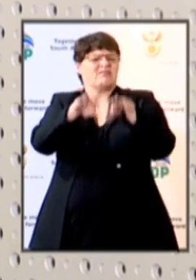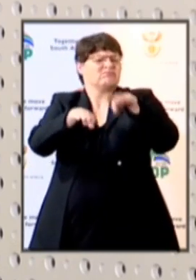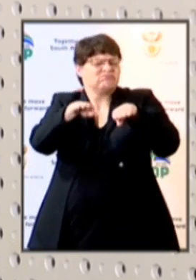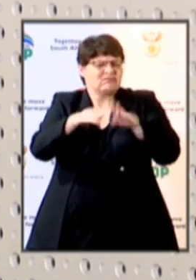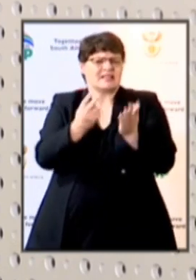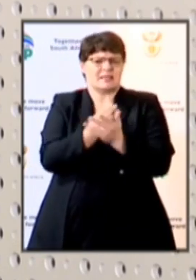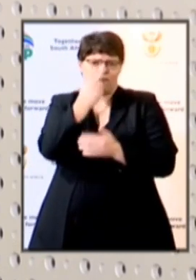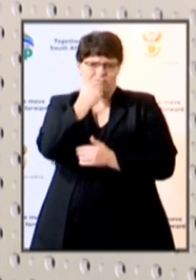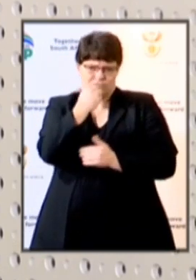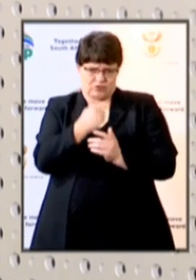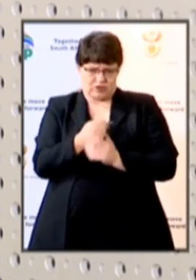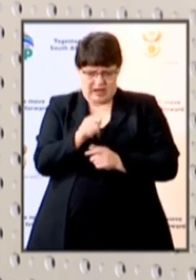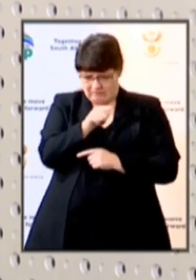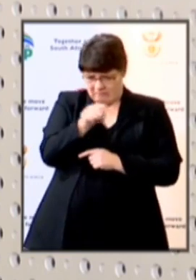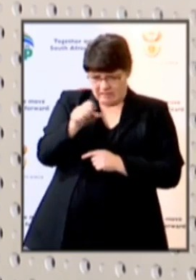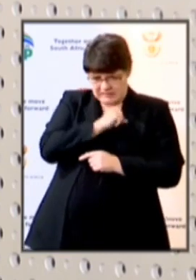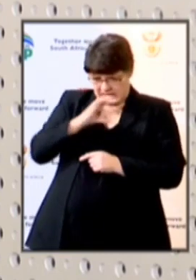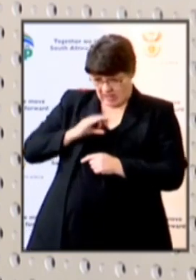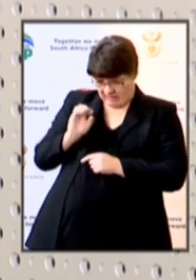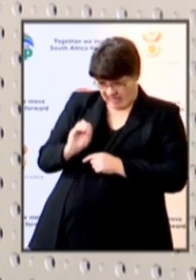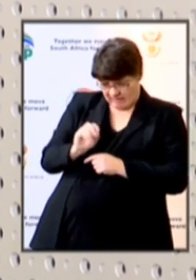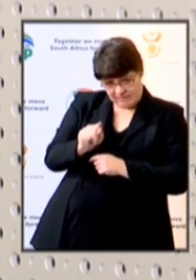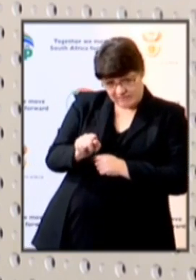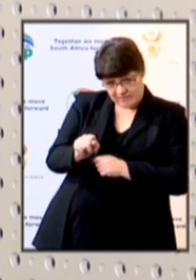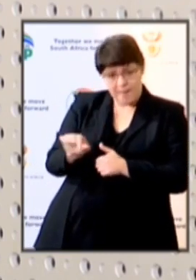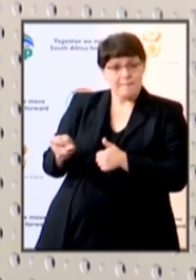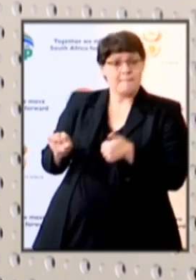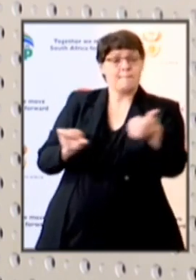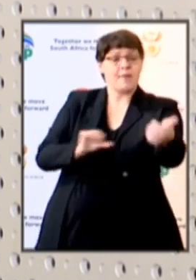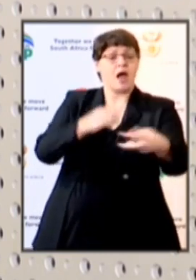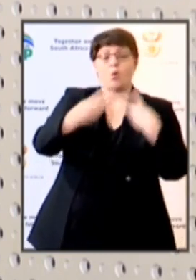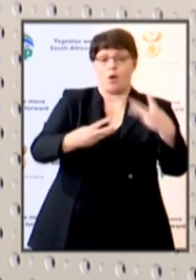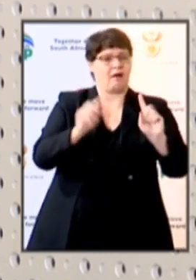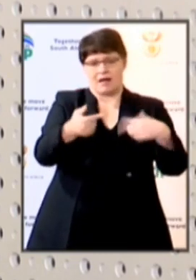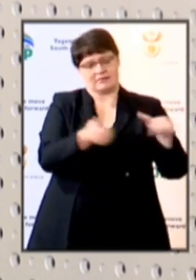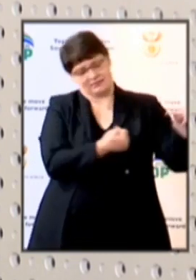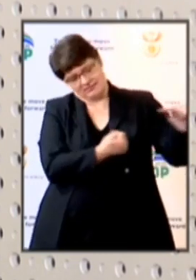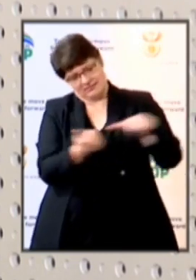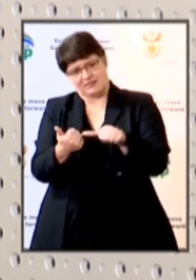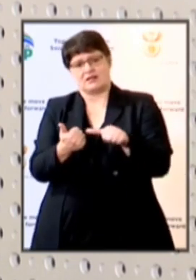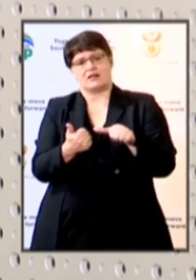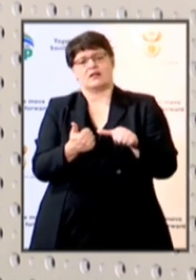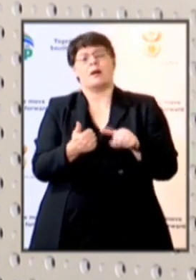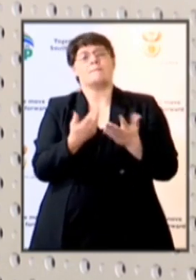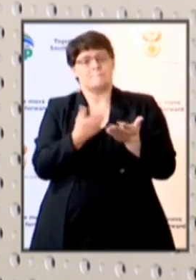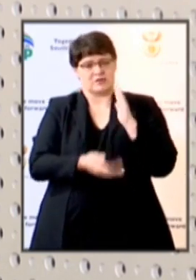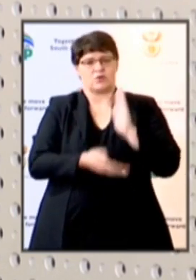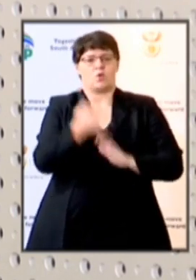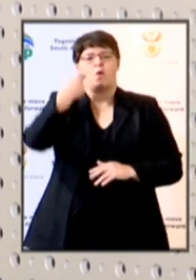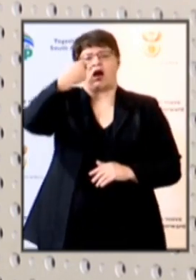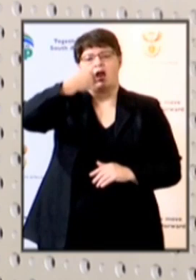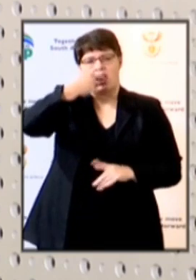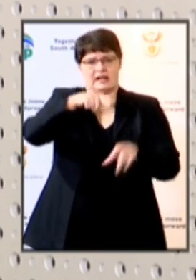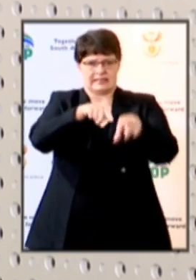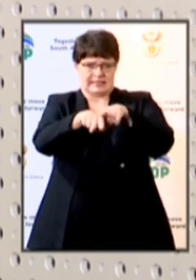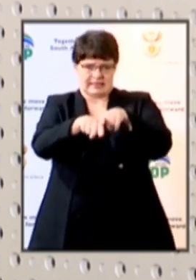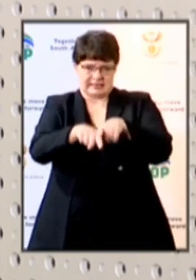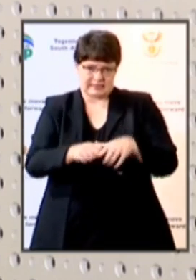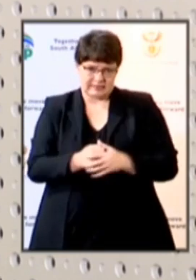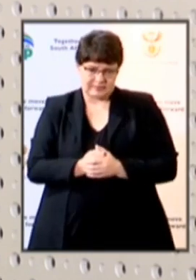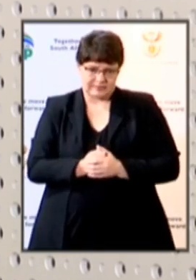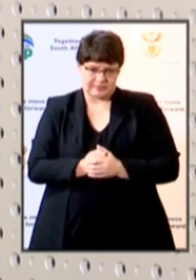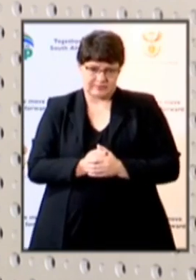the worker has that, those symptoms, they can't work, but they must be tested.